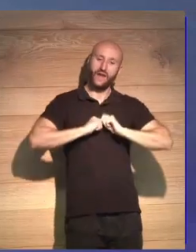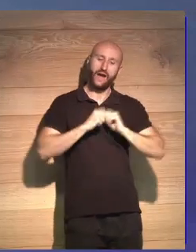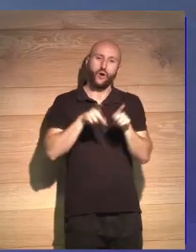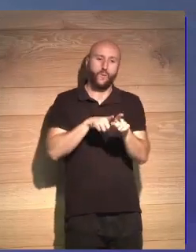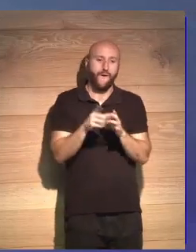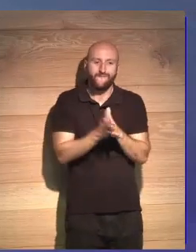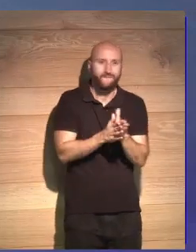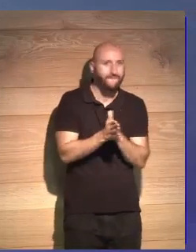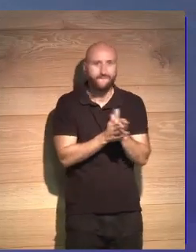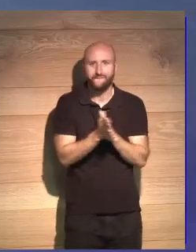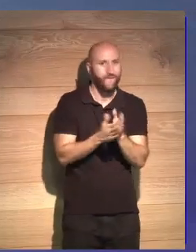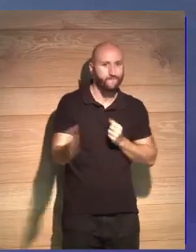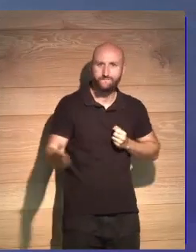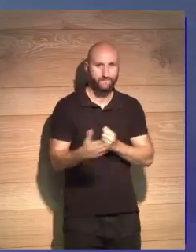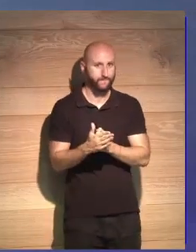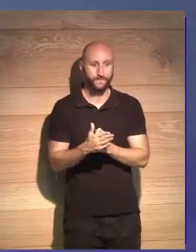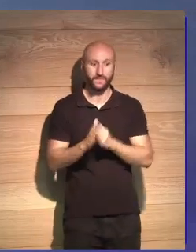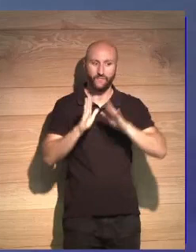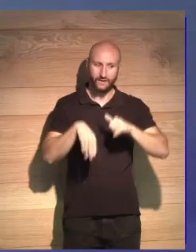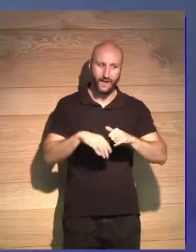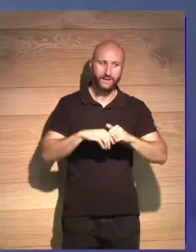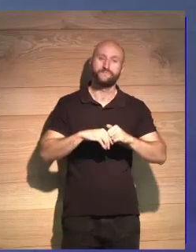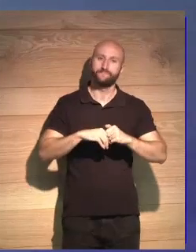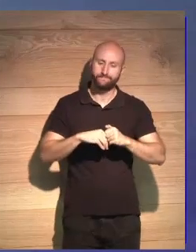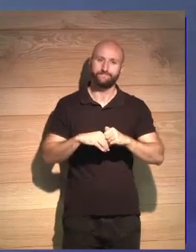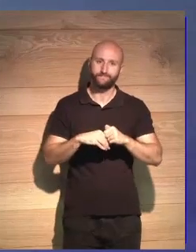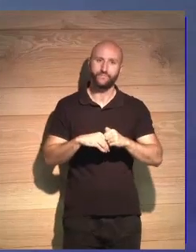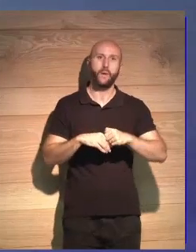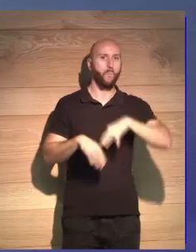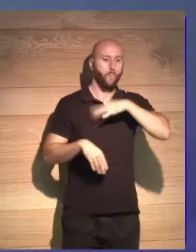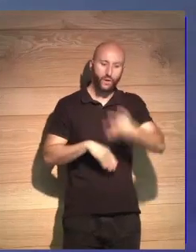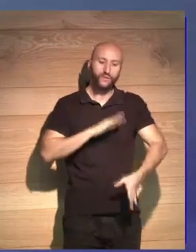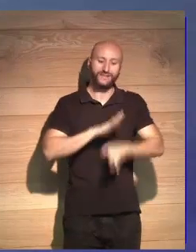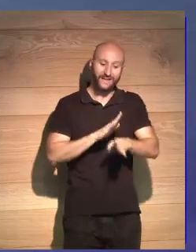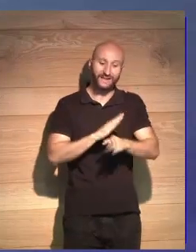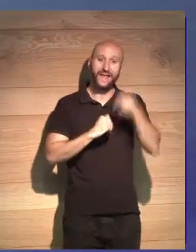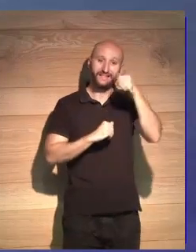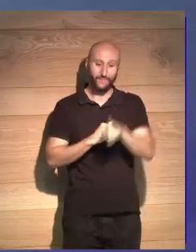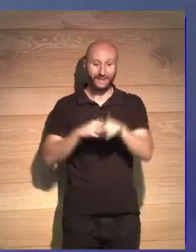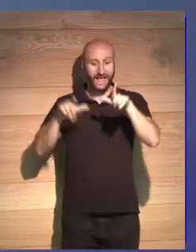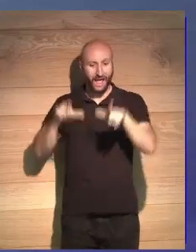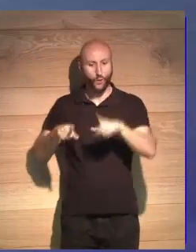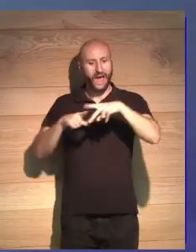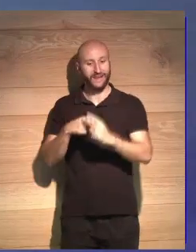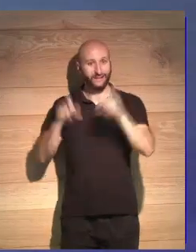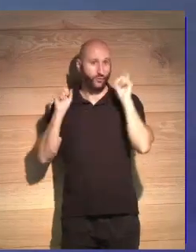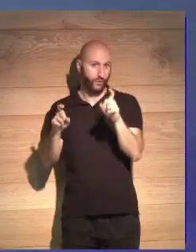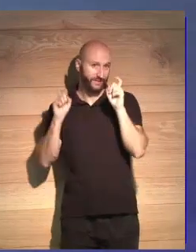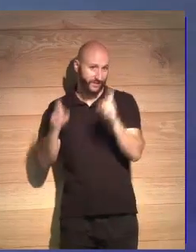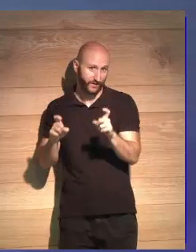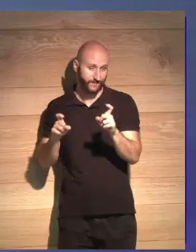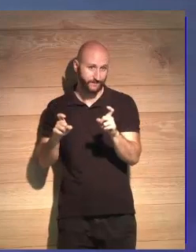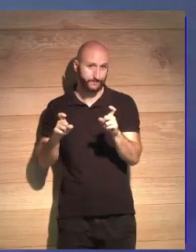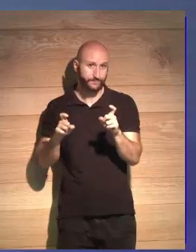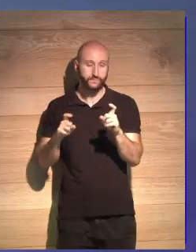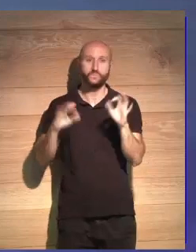little reward, and that keeps your dopamine levels high, and this is why we continue. And this is why I